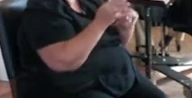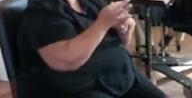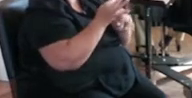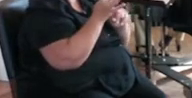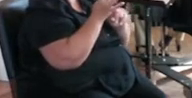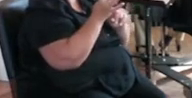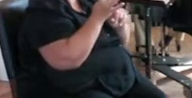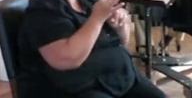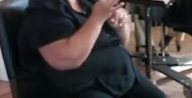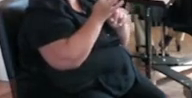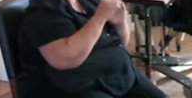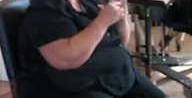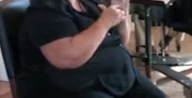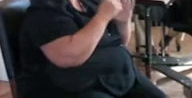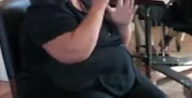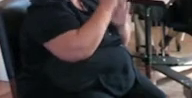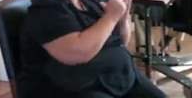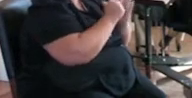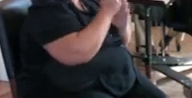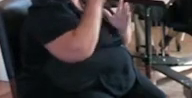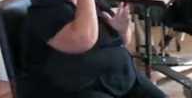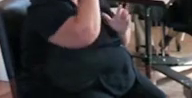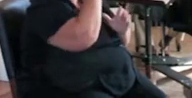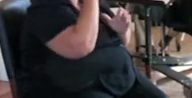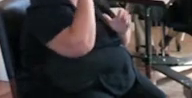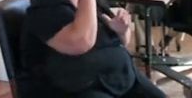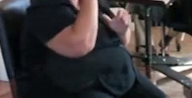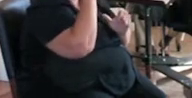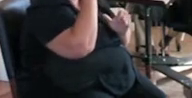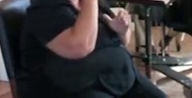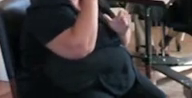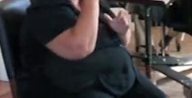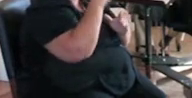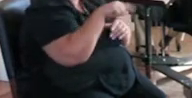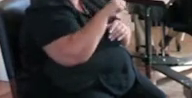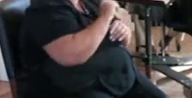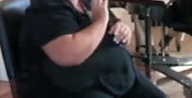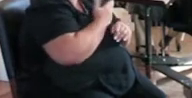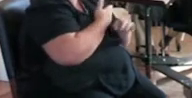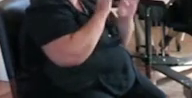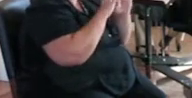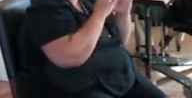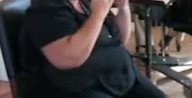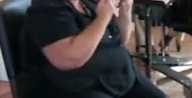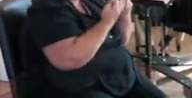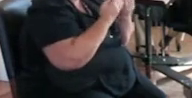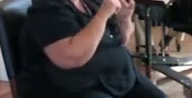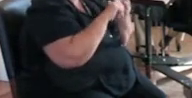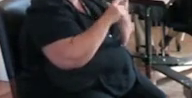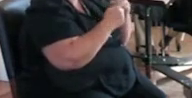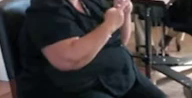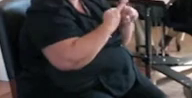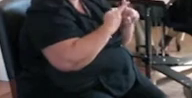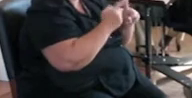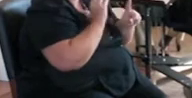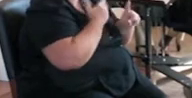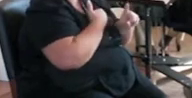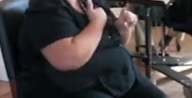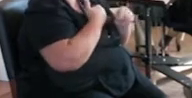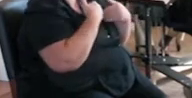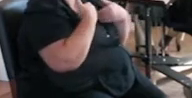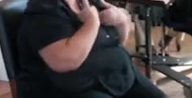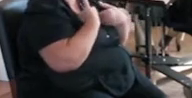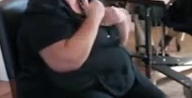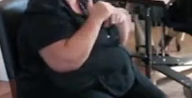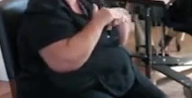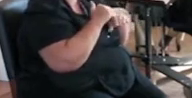is a time when we think about those of our family and friends and even our pets who are deceased.